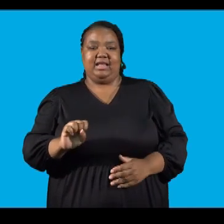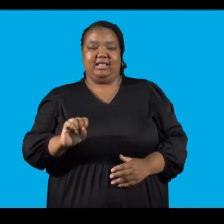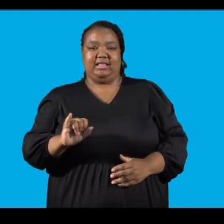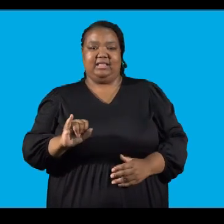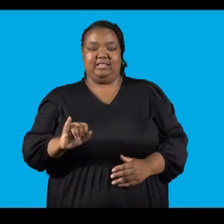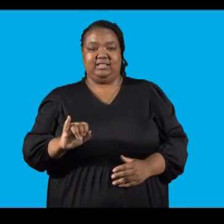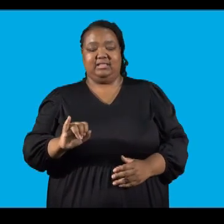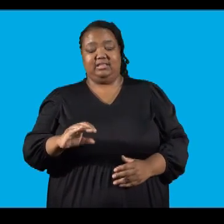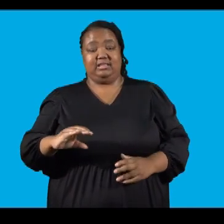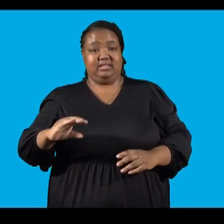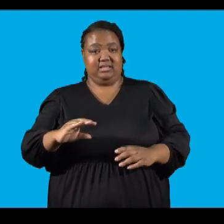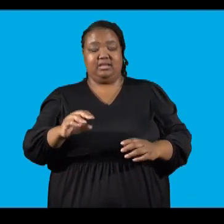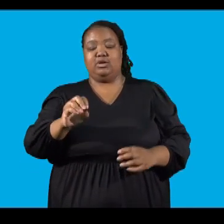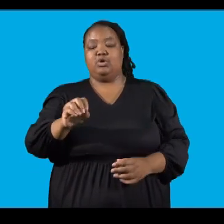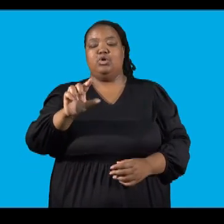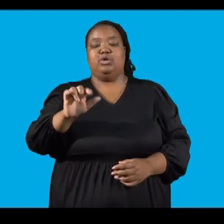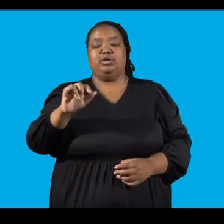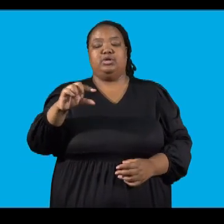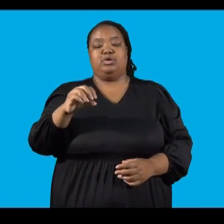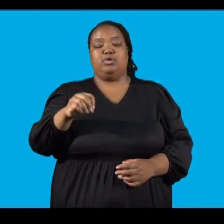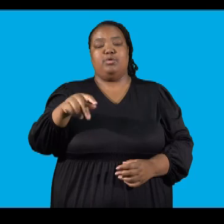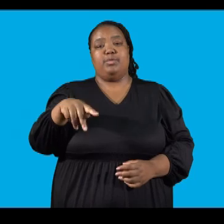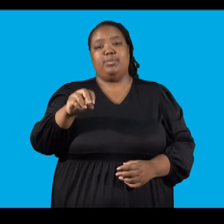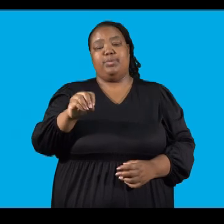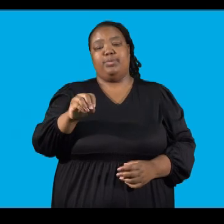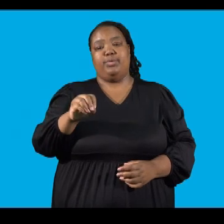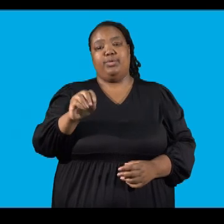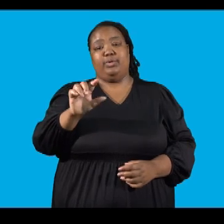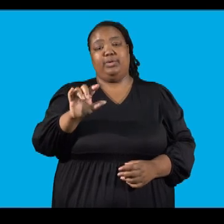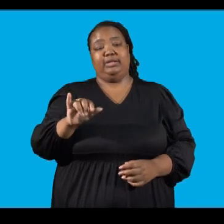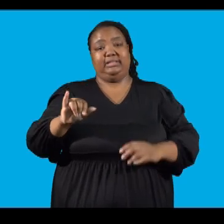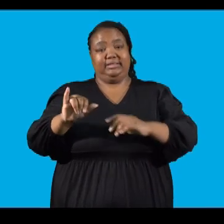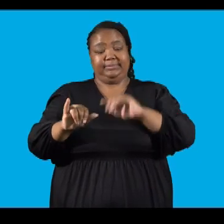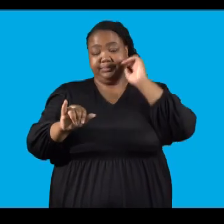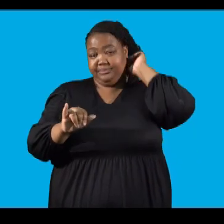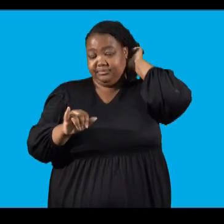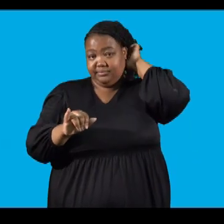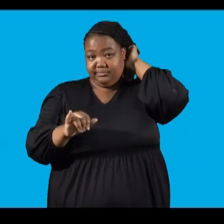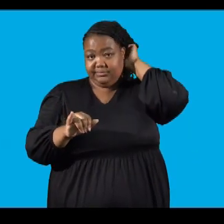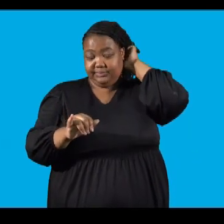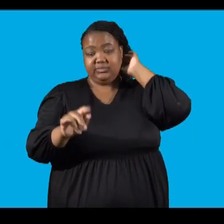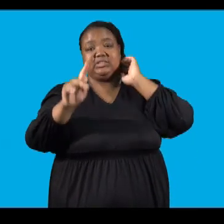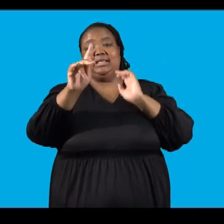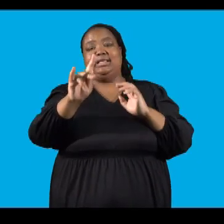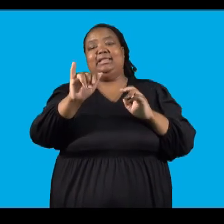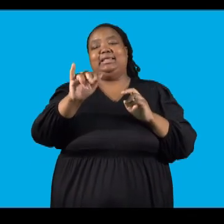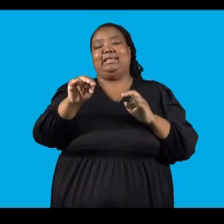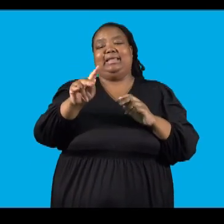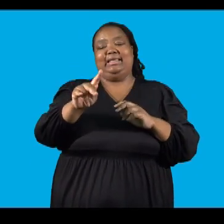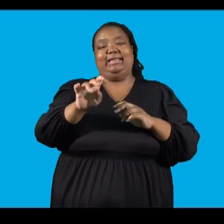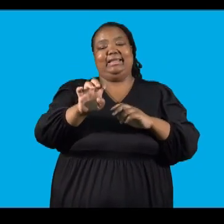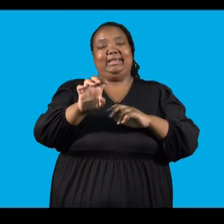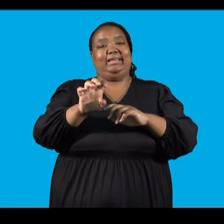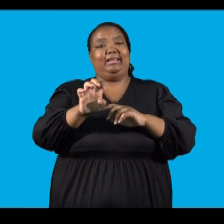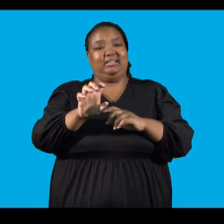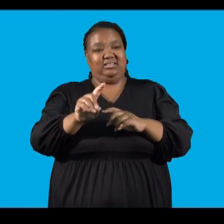inelastic. Then for an oligopolist, the king is always